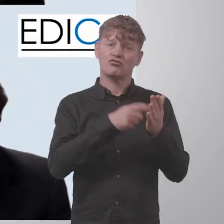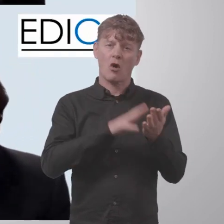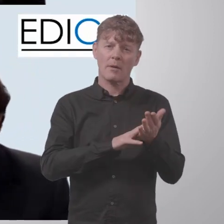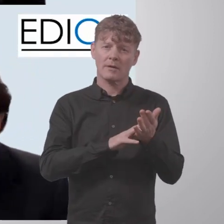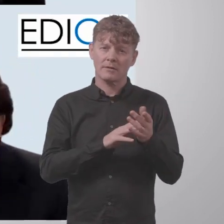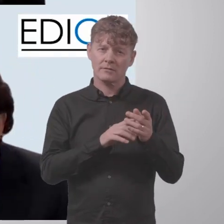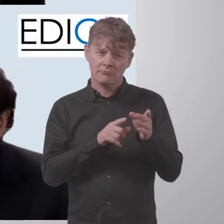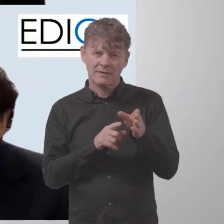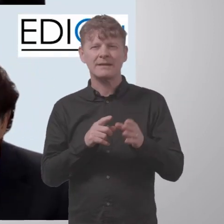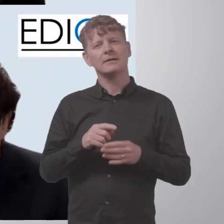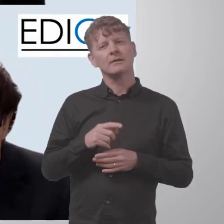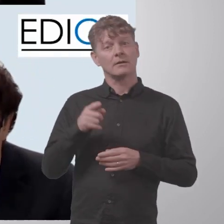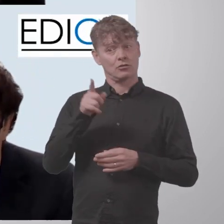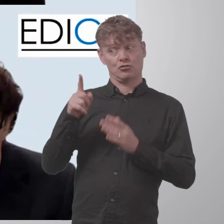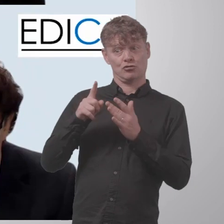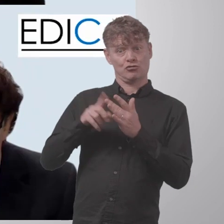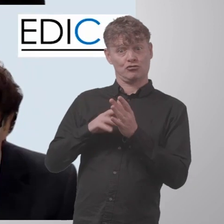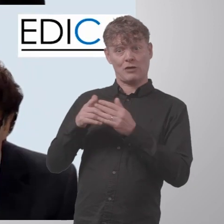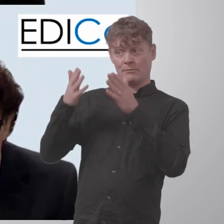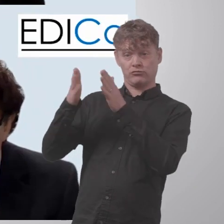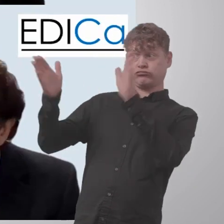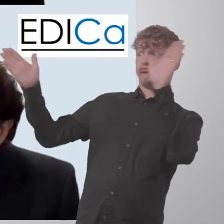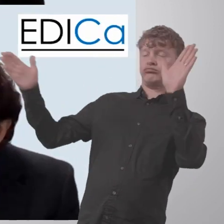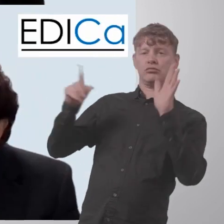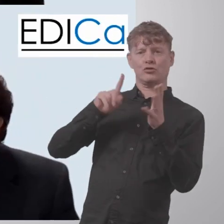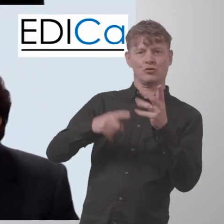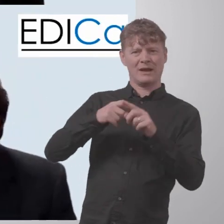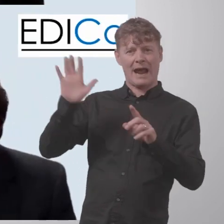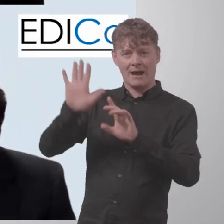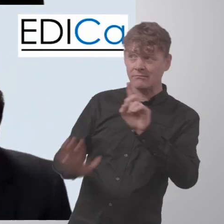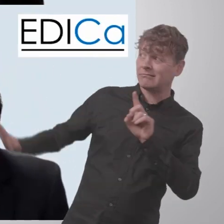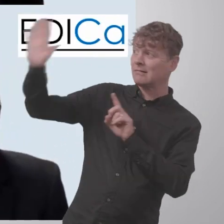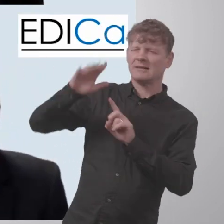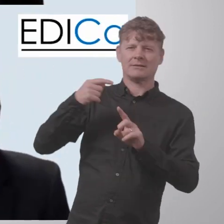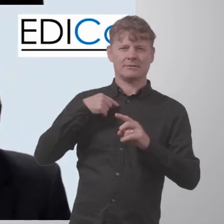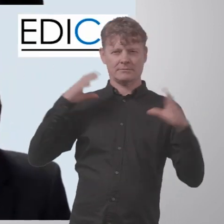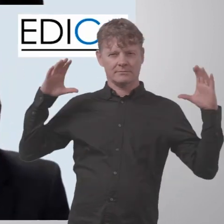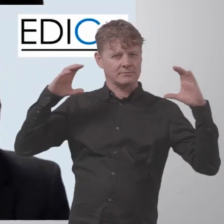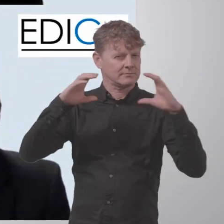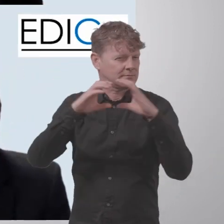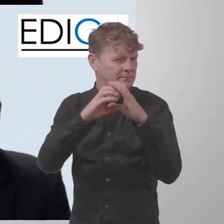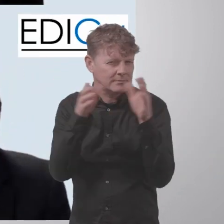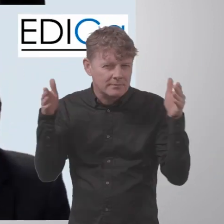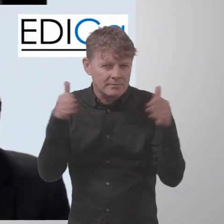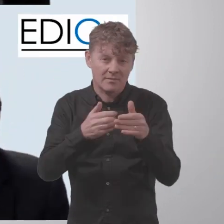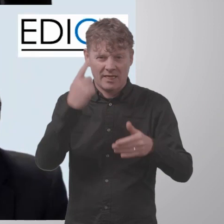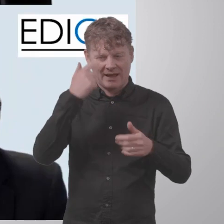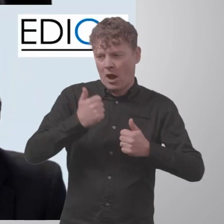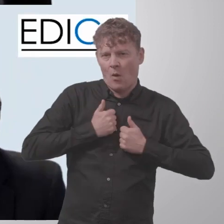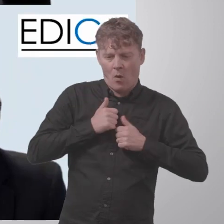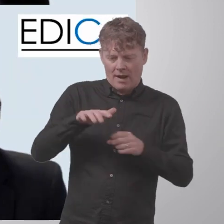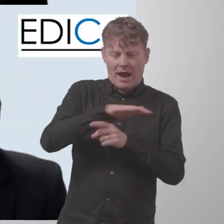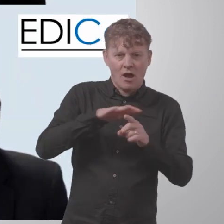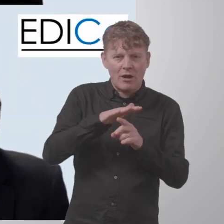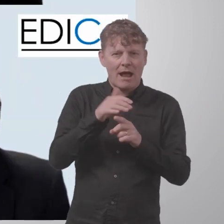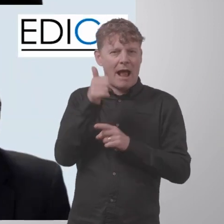how UK society might address these issues, and just think of, in our own industry and academia, the kinds of key decisions